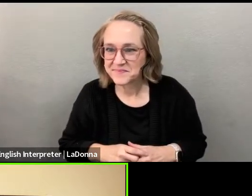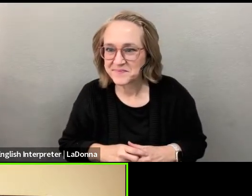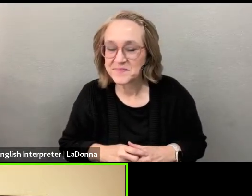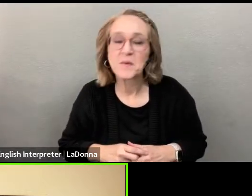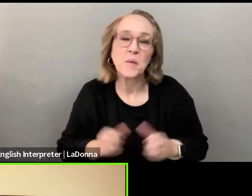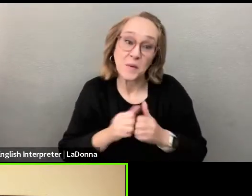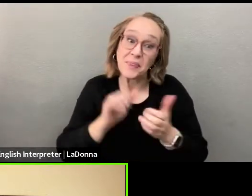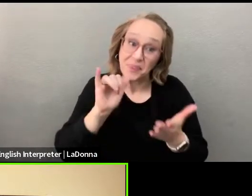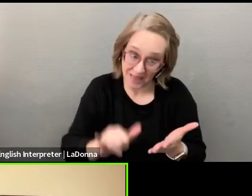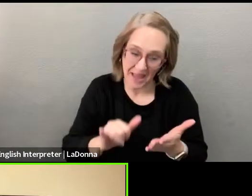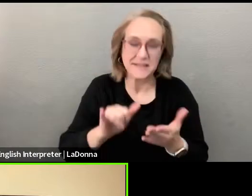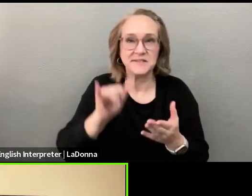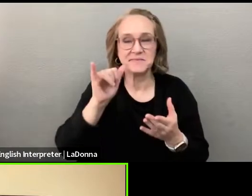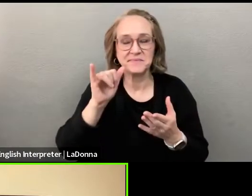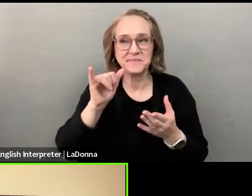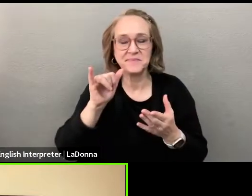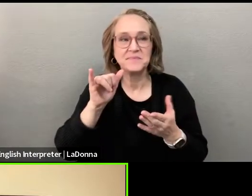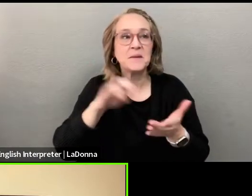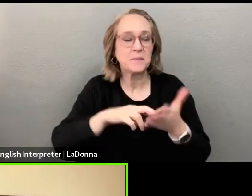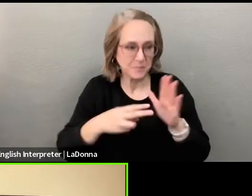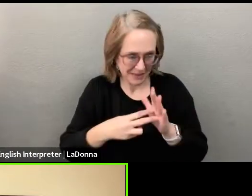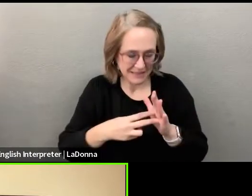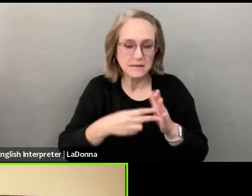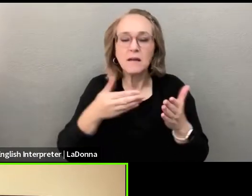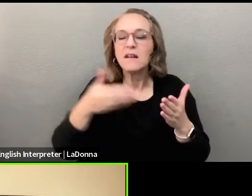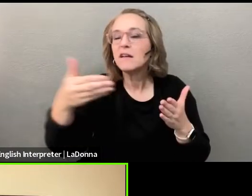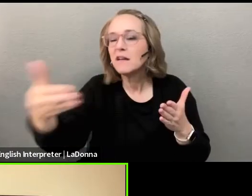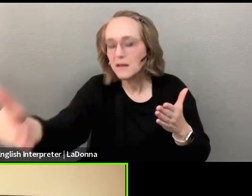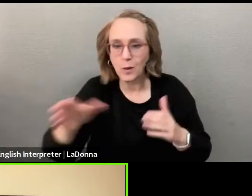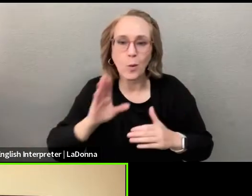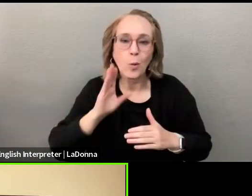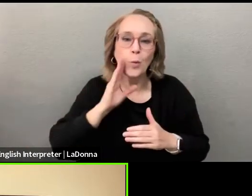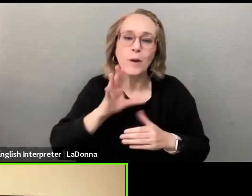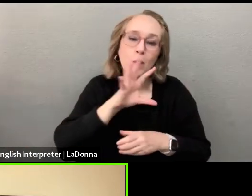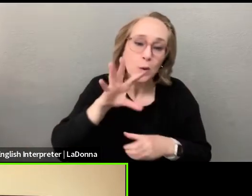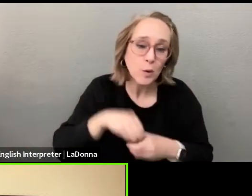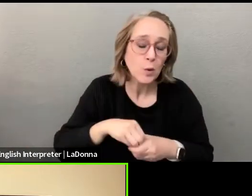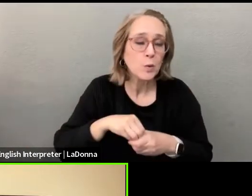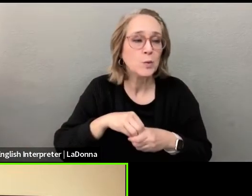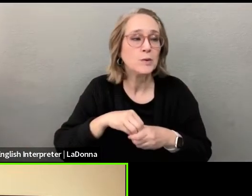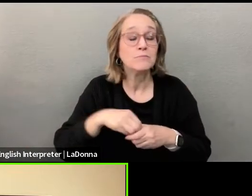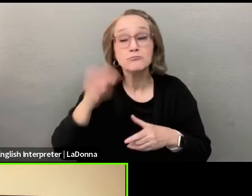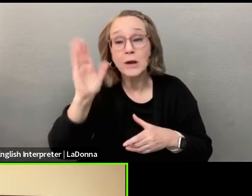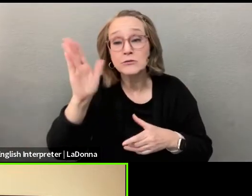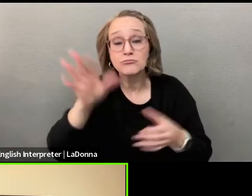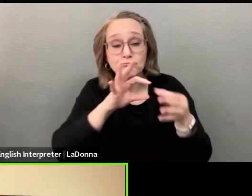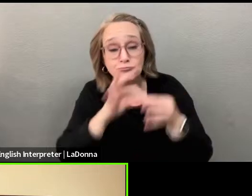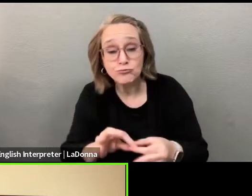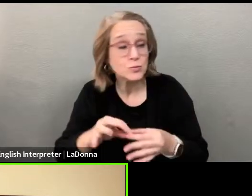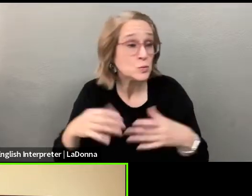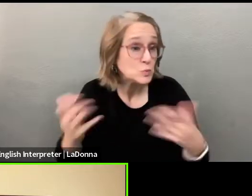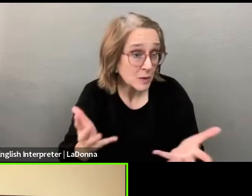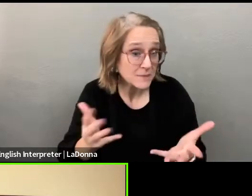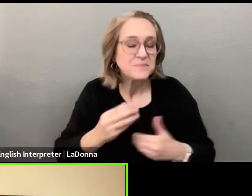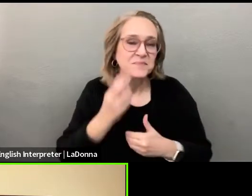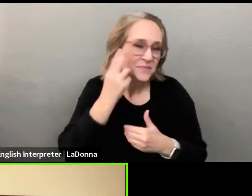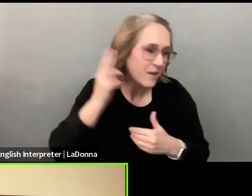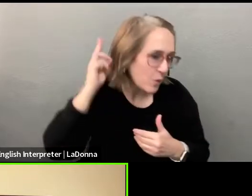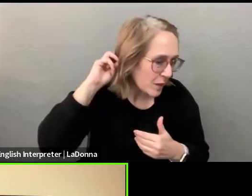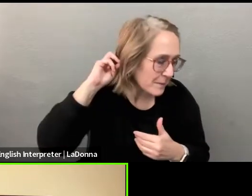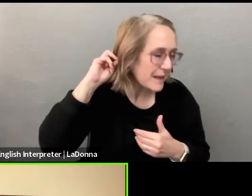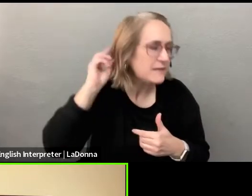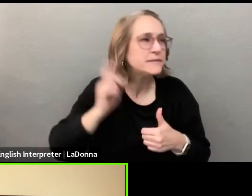mind, we're having some presentations on in the future on cochlear implants and